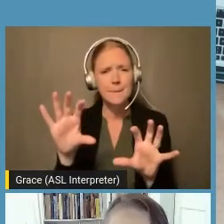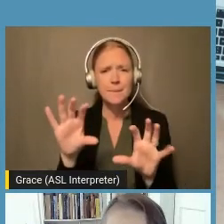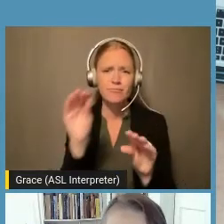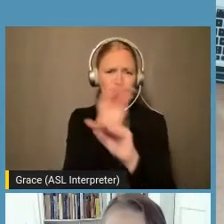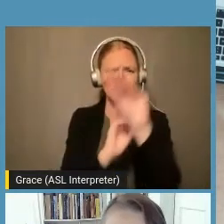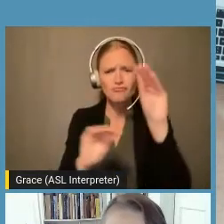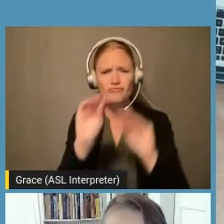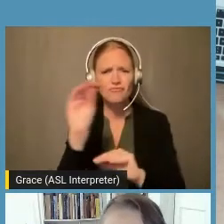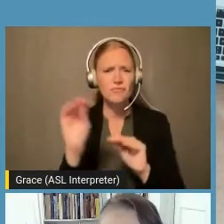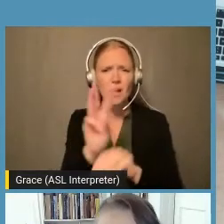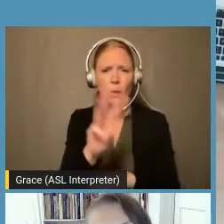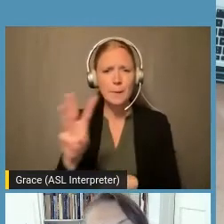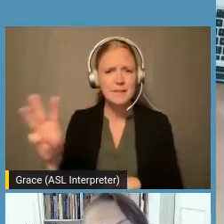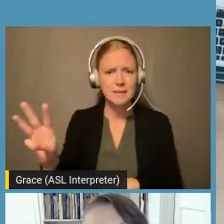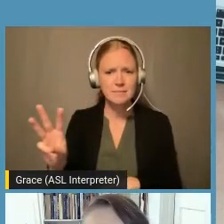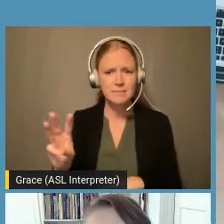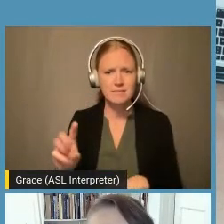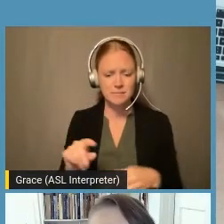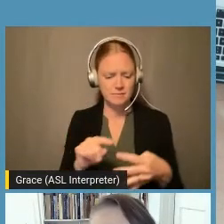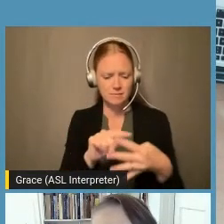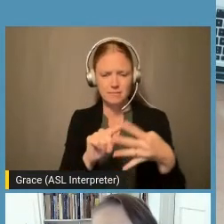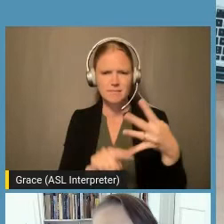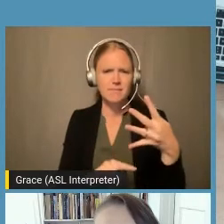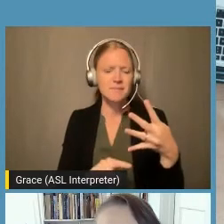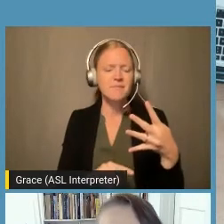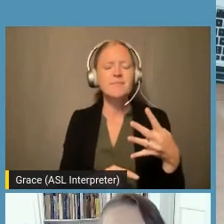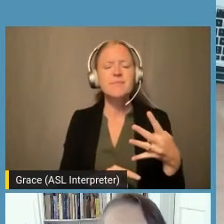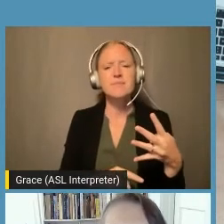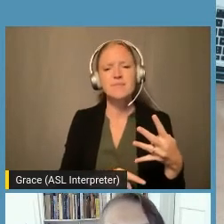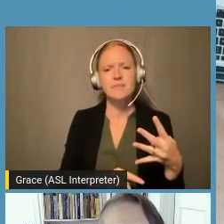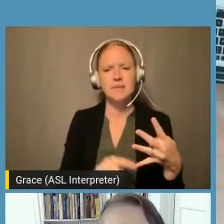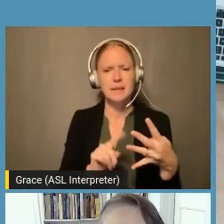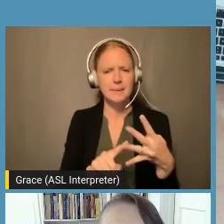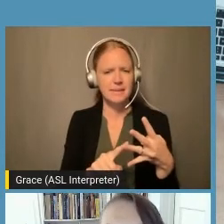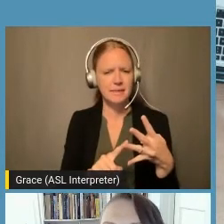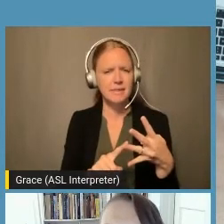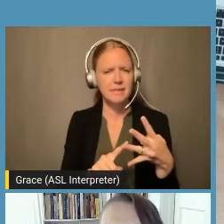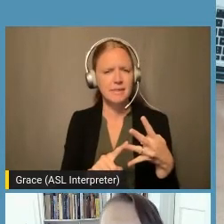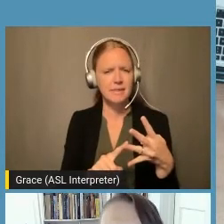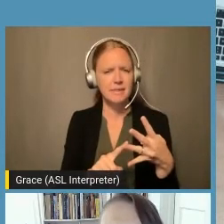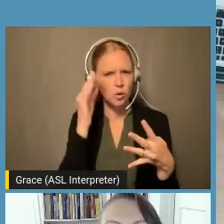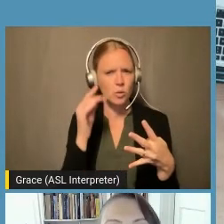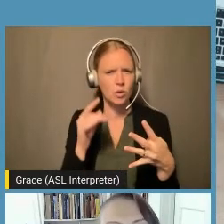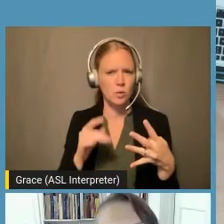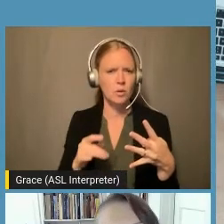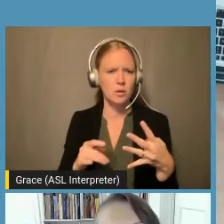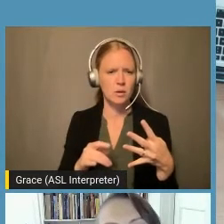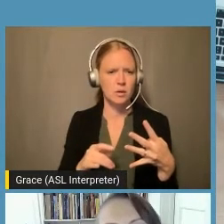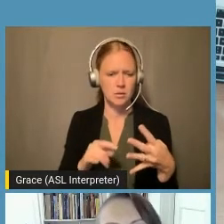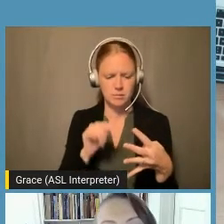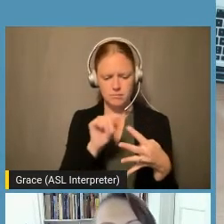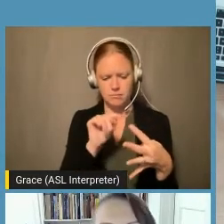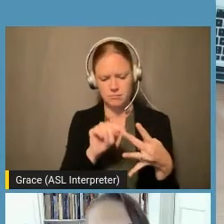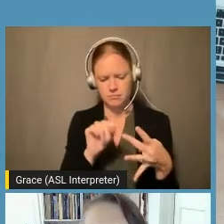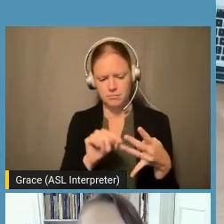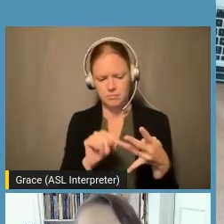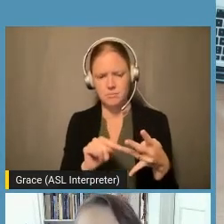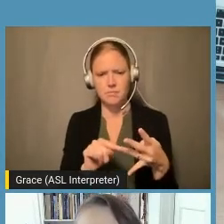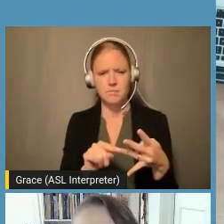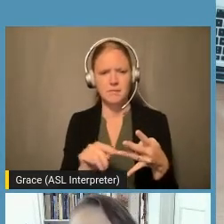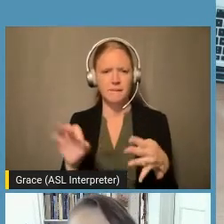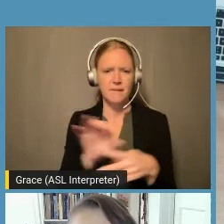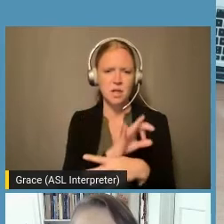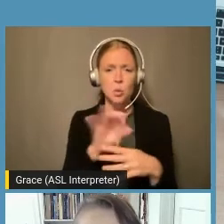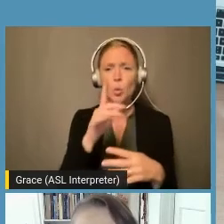the duties of each of these roles might be. But you just want to be thinking about the function. Who's the creative person who's